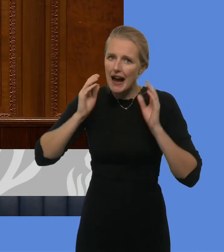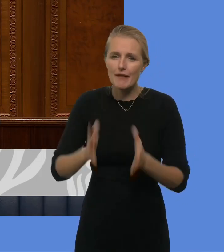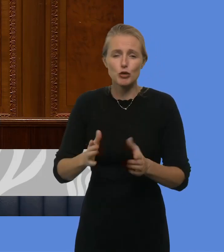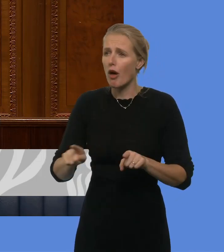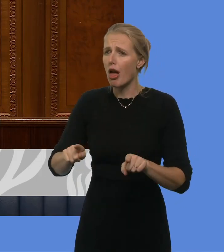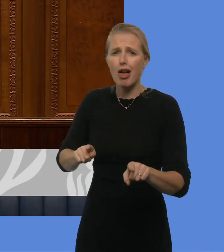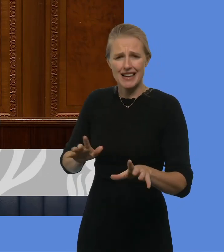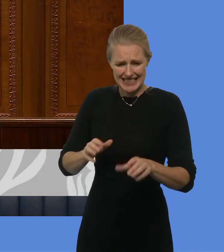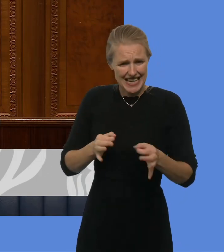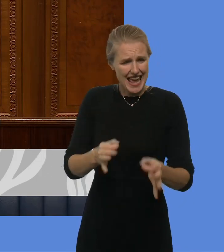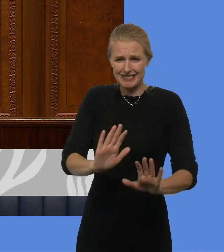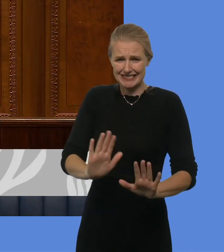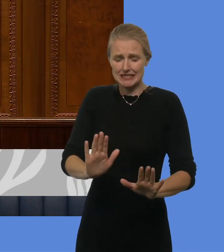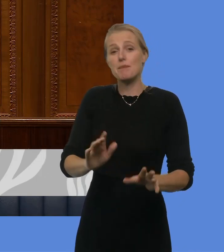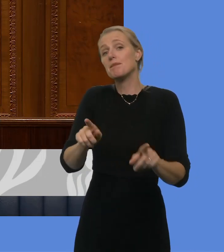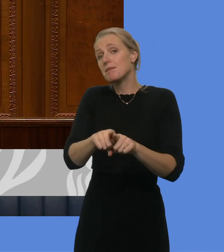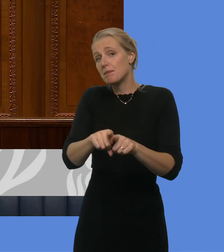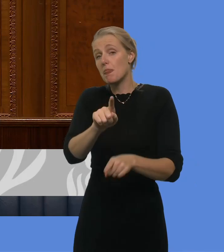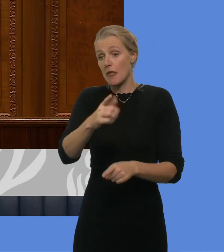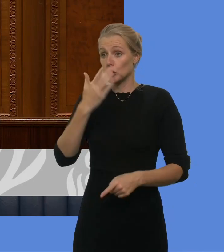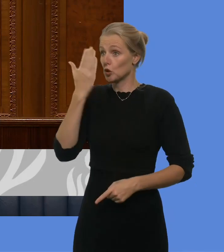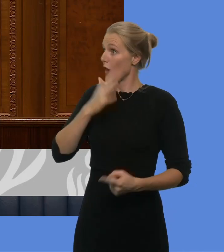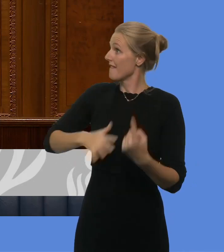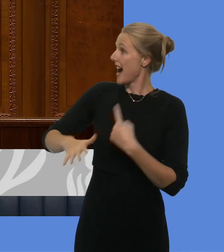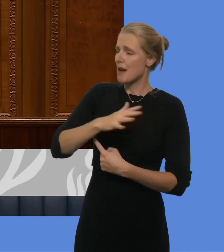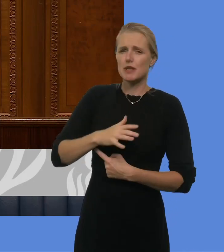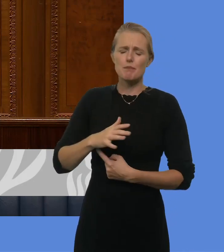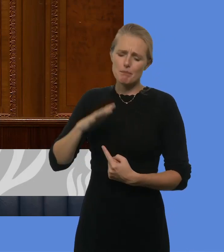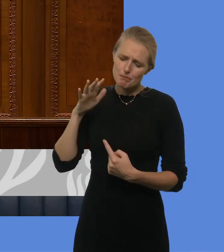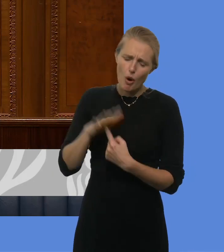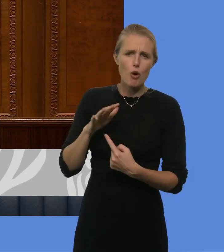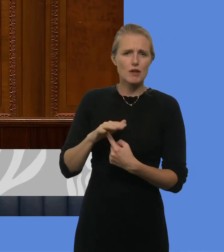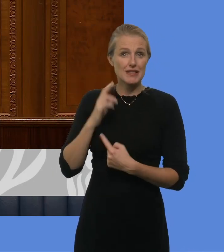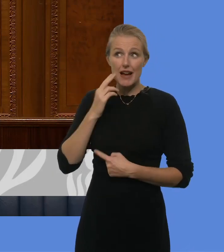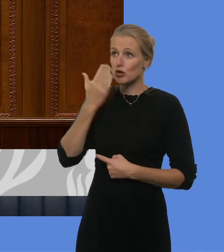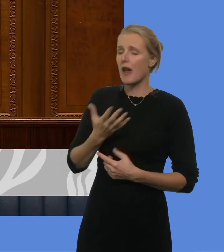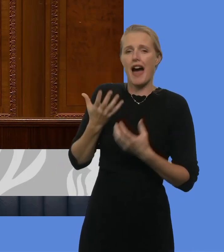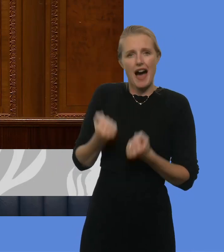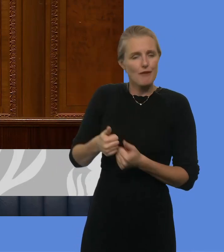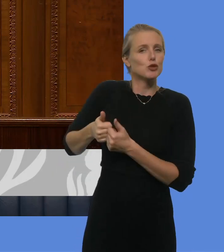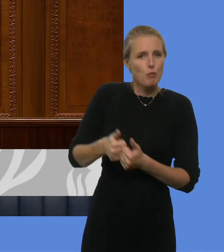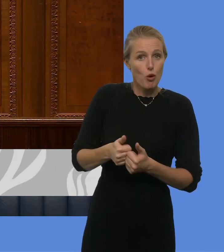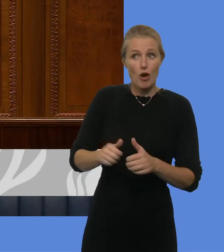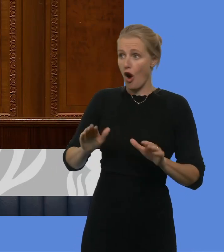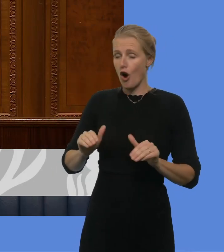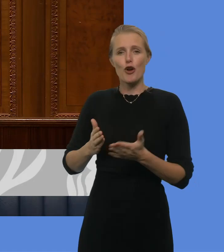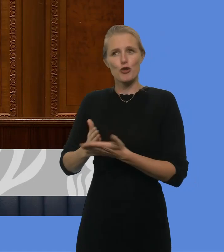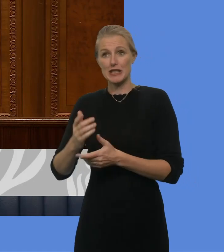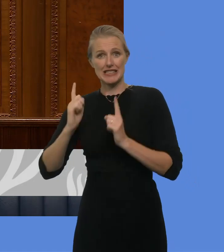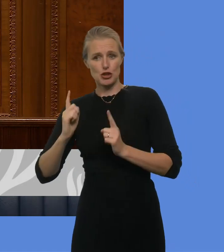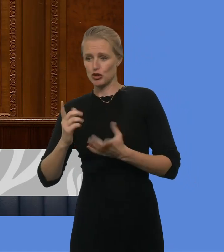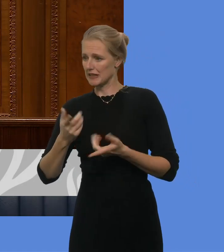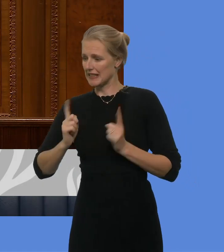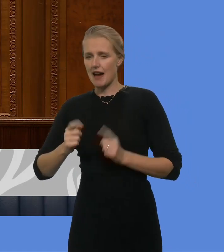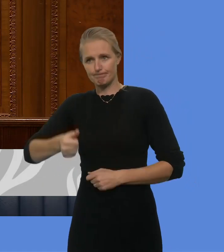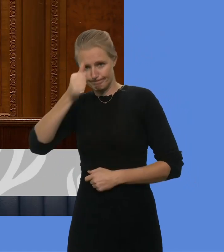They also must be given the right support within the school environment, and teaching staff must be given the right training and resources to achieve this. I would